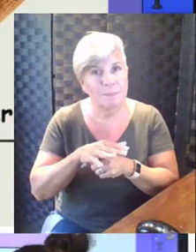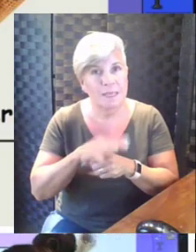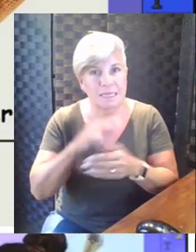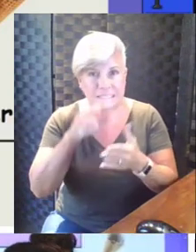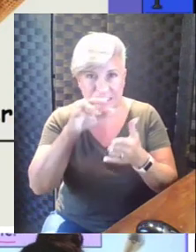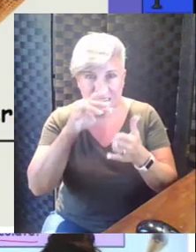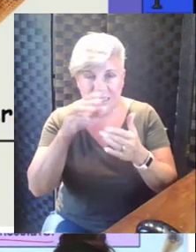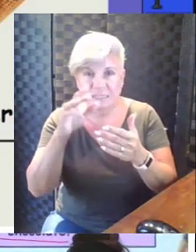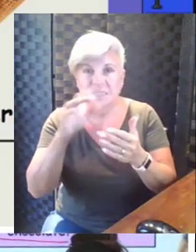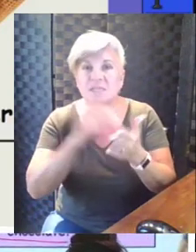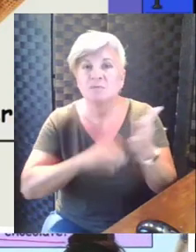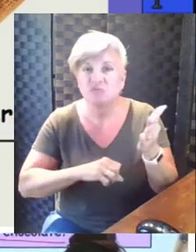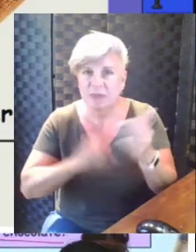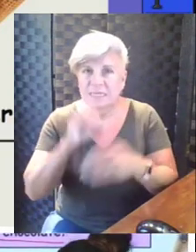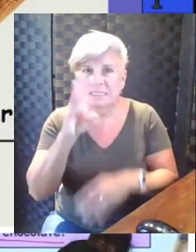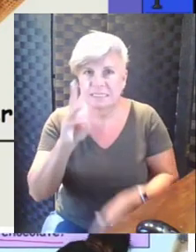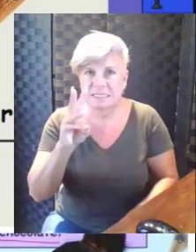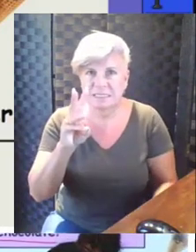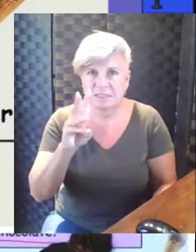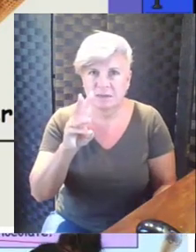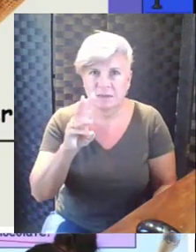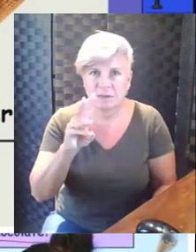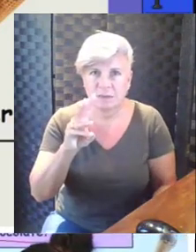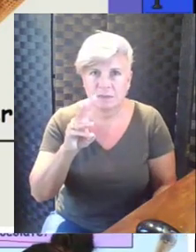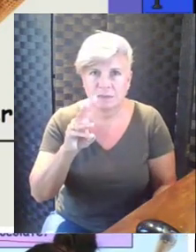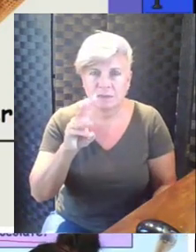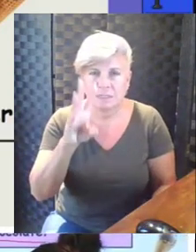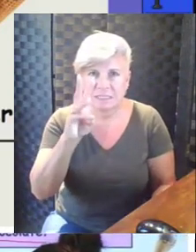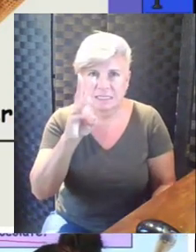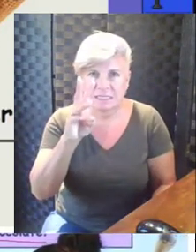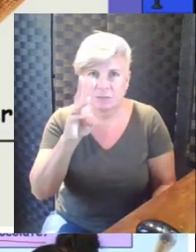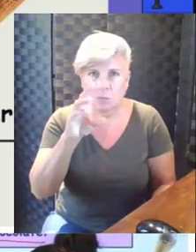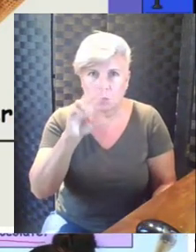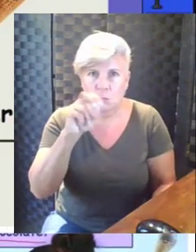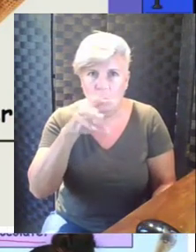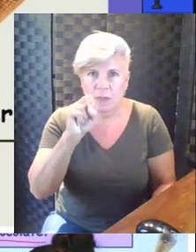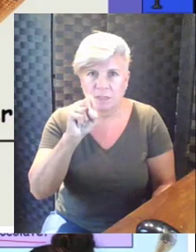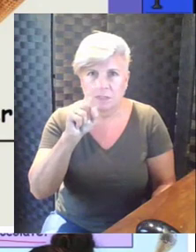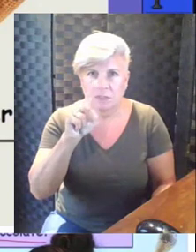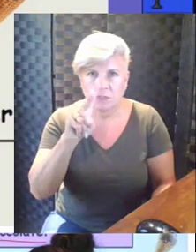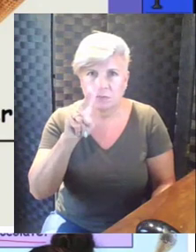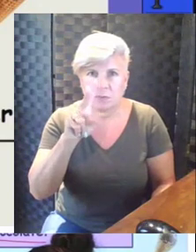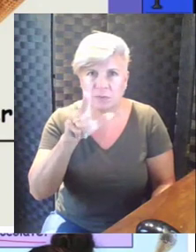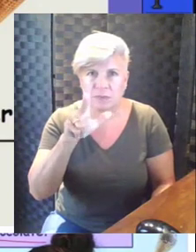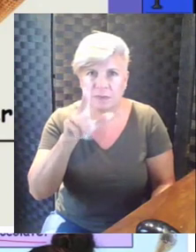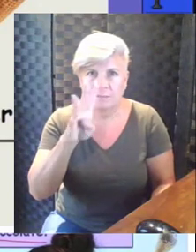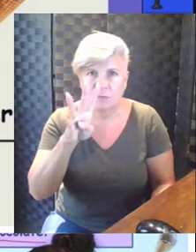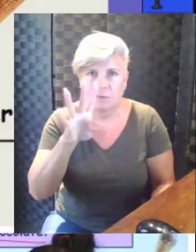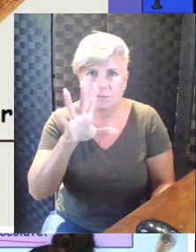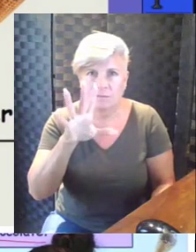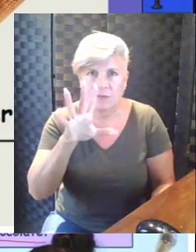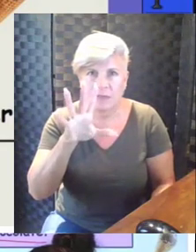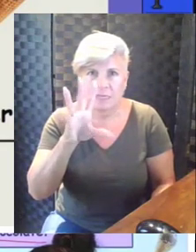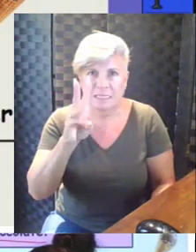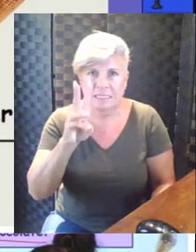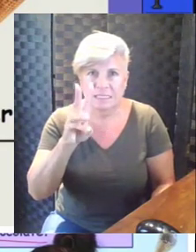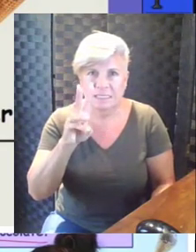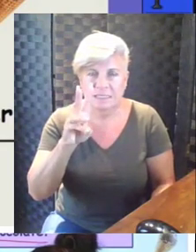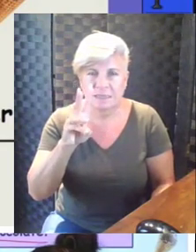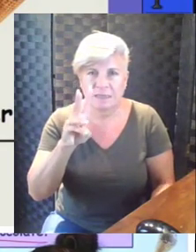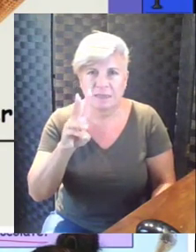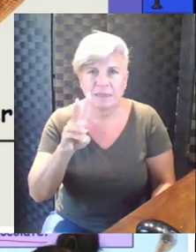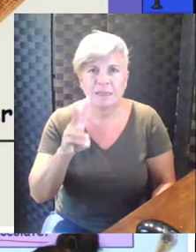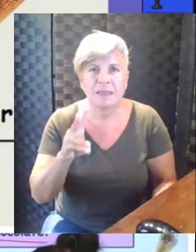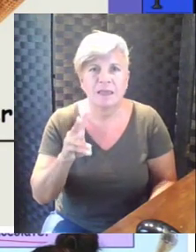to take away 6. Okay, so I'm going to take away my 6 ones. 1, 2, 3, 4, 5,